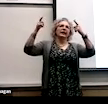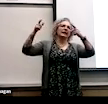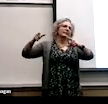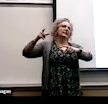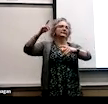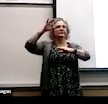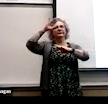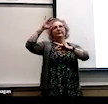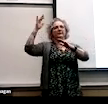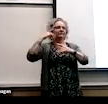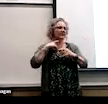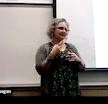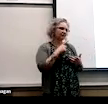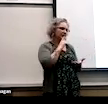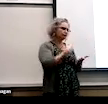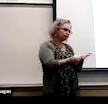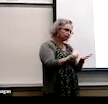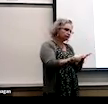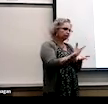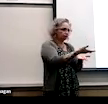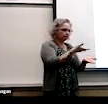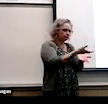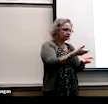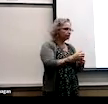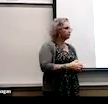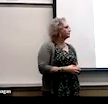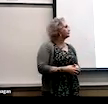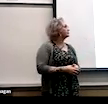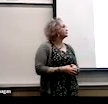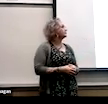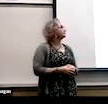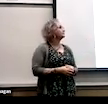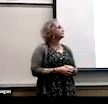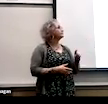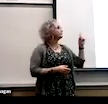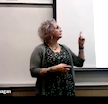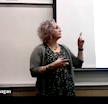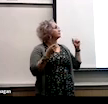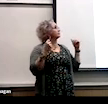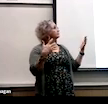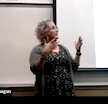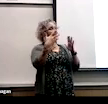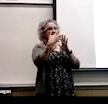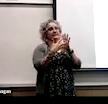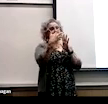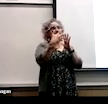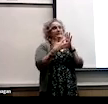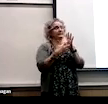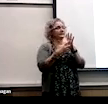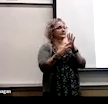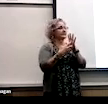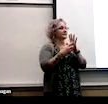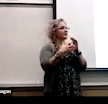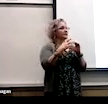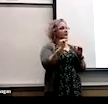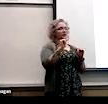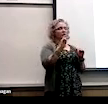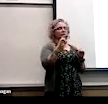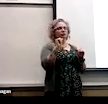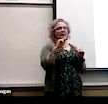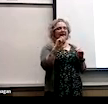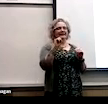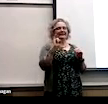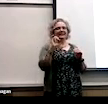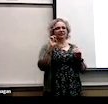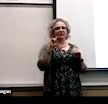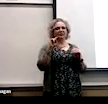So we talked a little bit about assessing transition readiness. There's a number of scales that are available to do this. This one is called the Transition Q. It's available